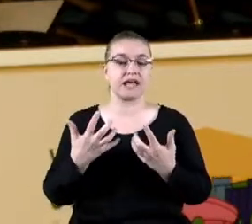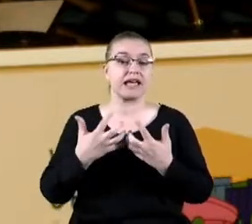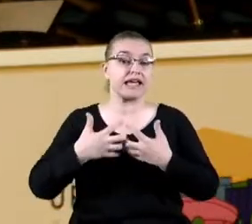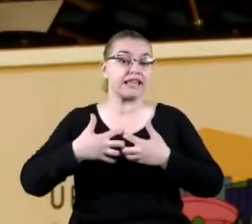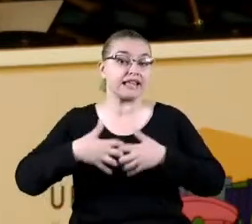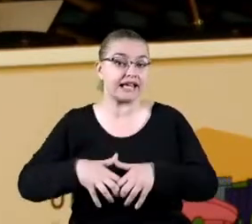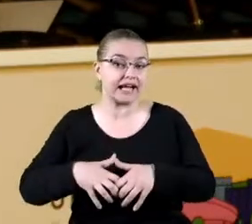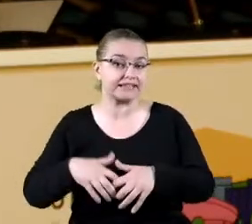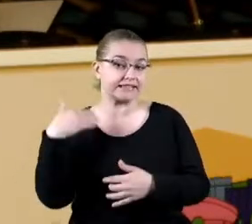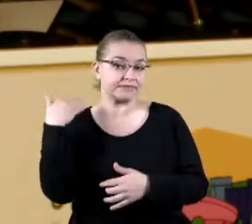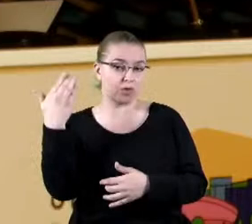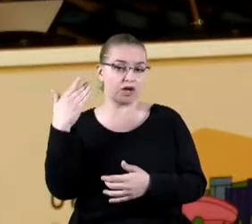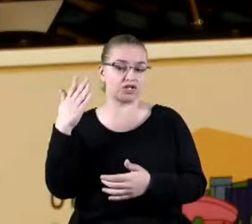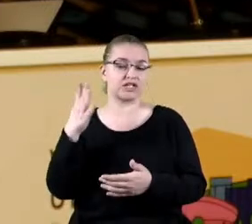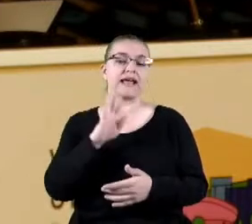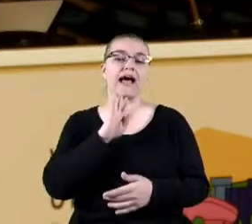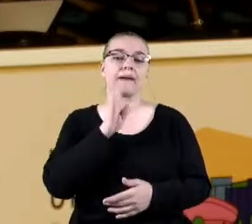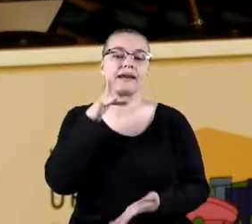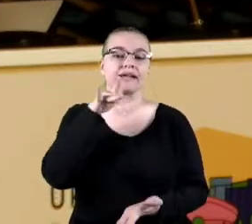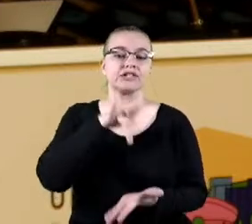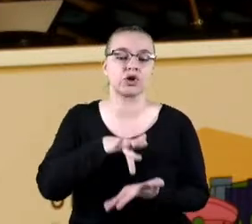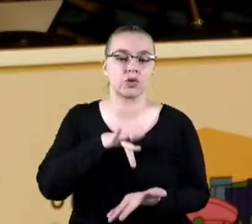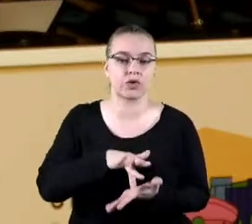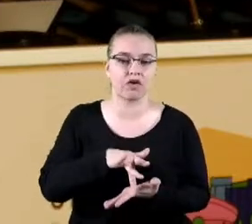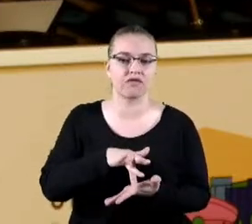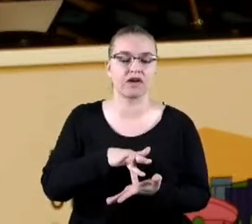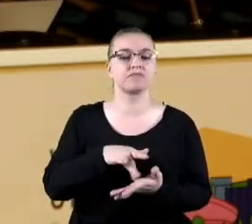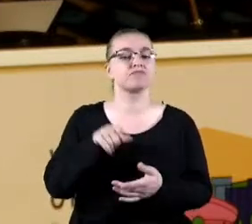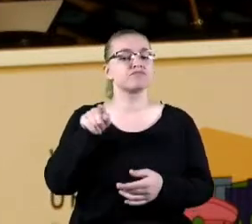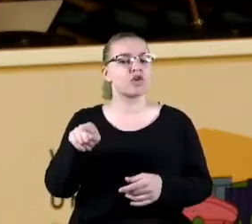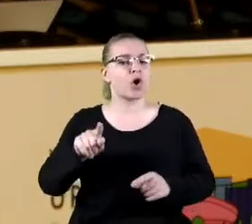the technical body that promotes the